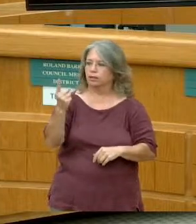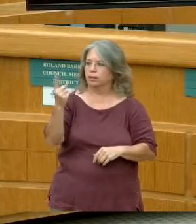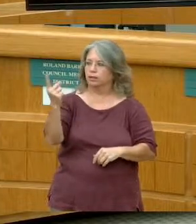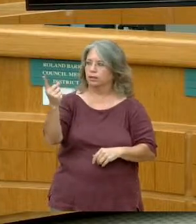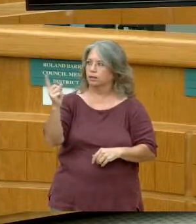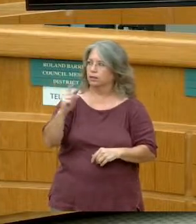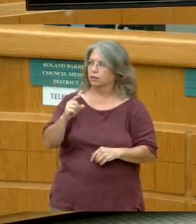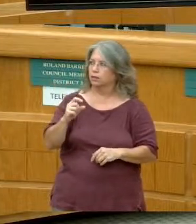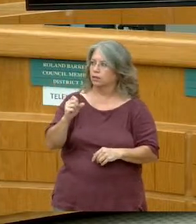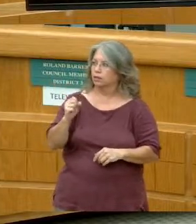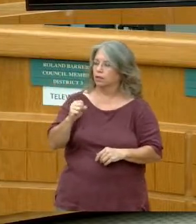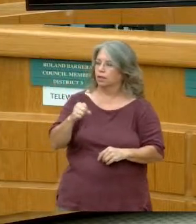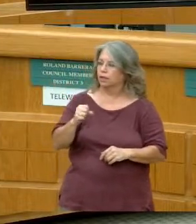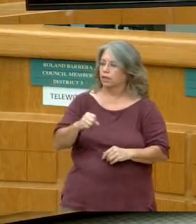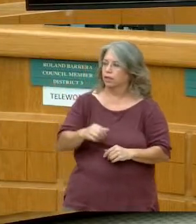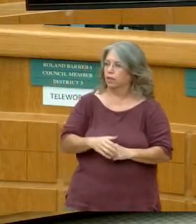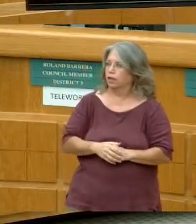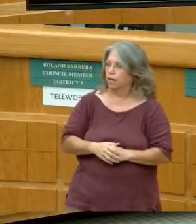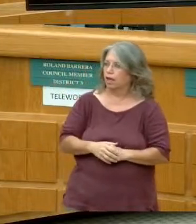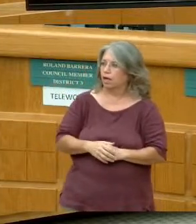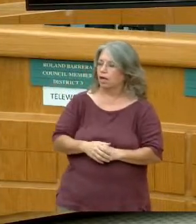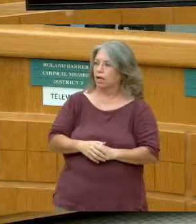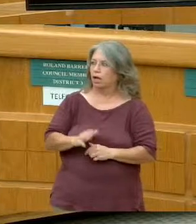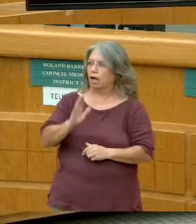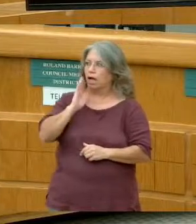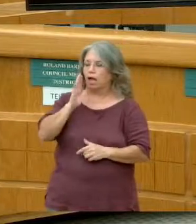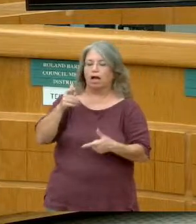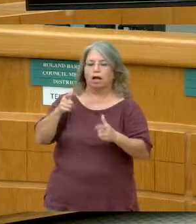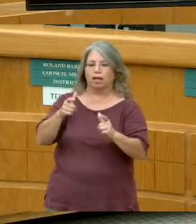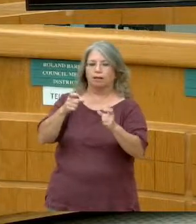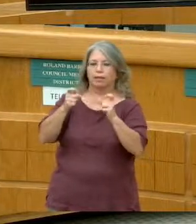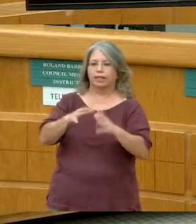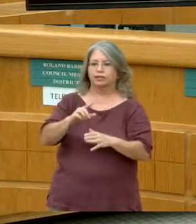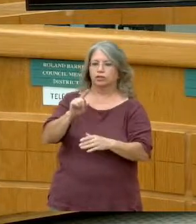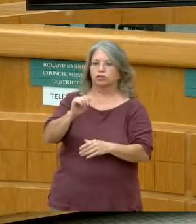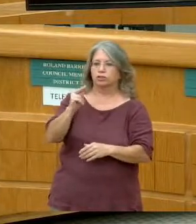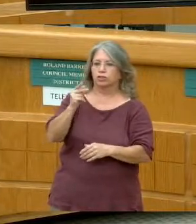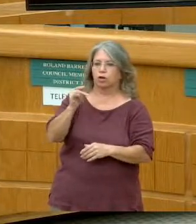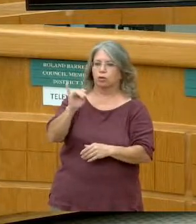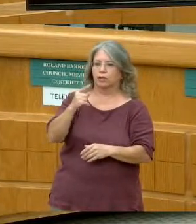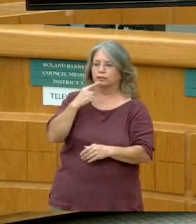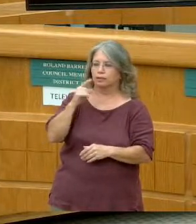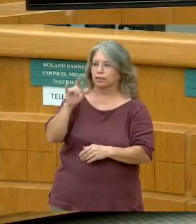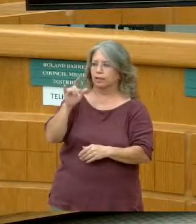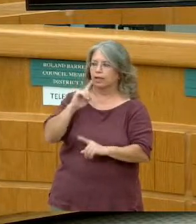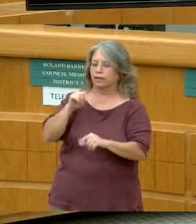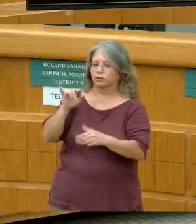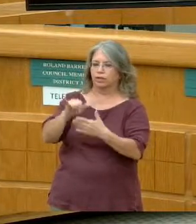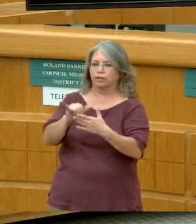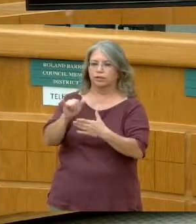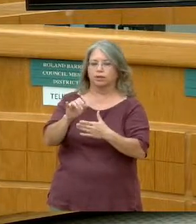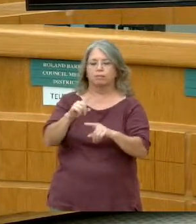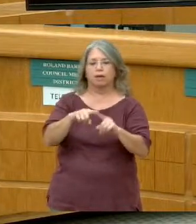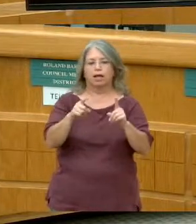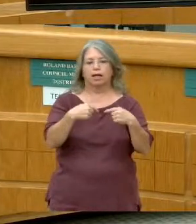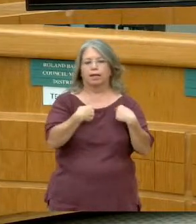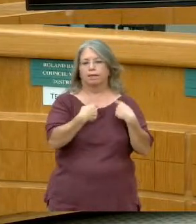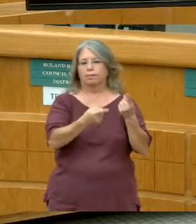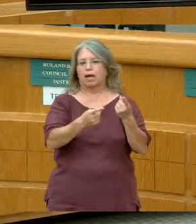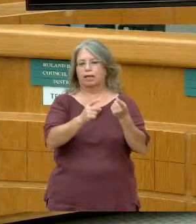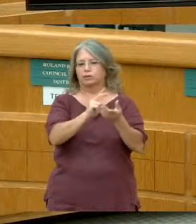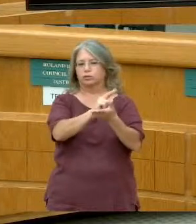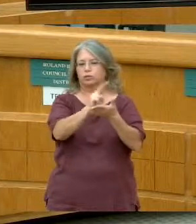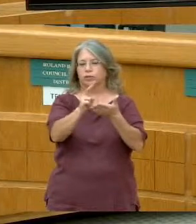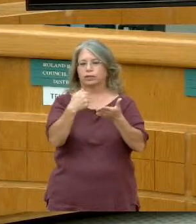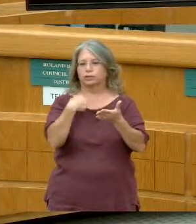Yeah, so I'll let Manager Zanoni handle that too, but in the last couple of weeks, we've been showing graphics that show from